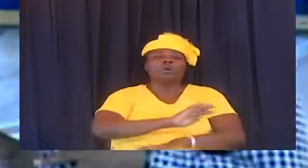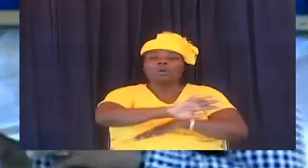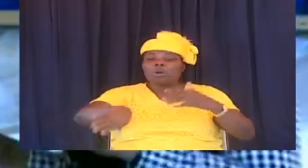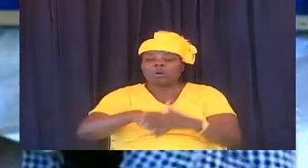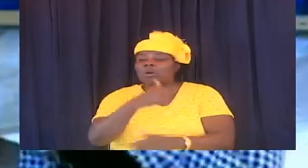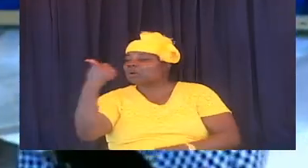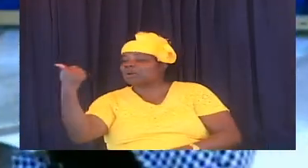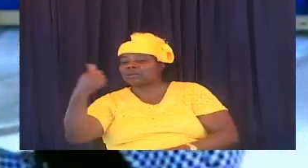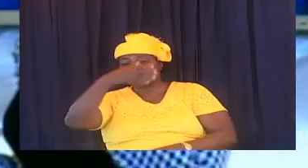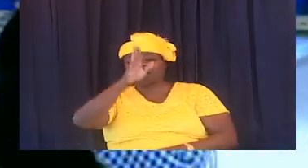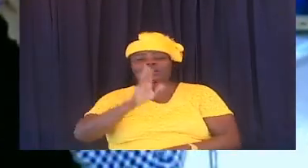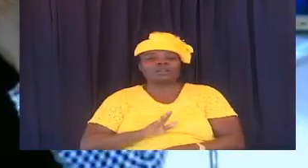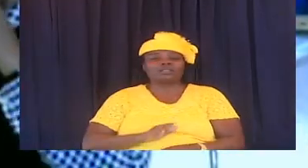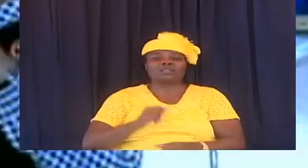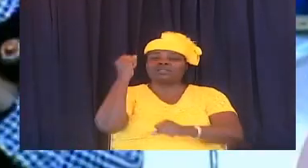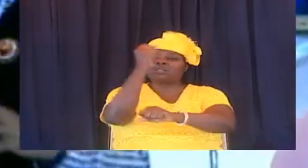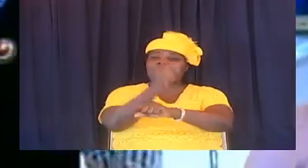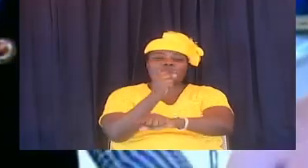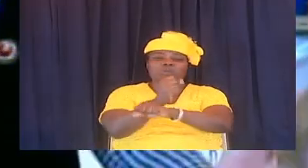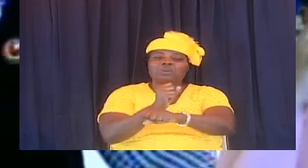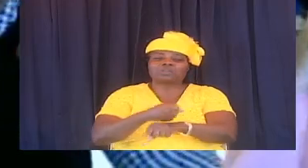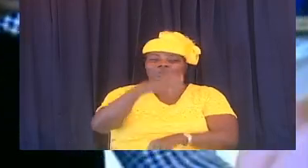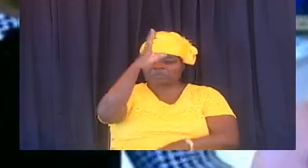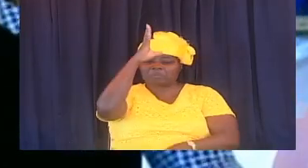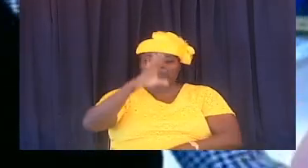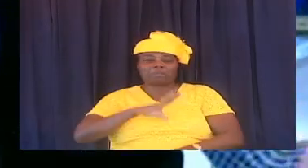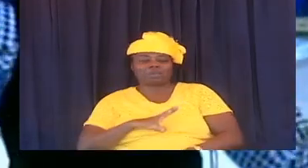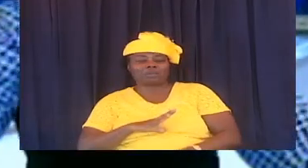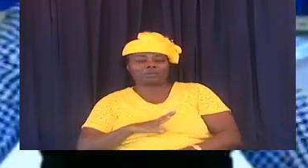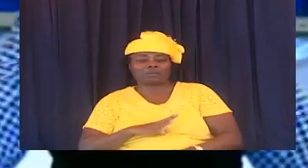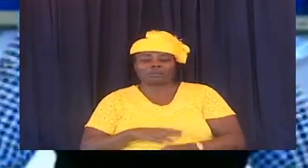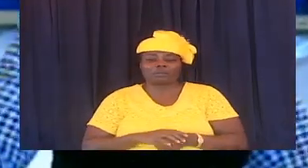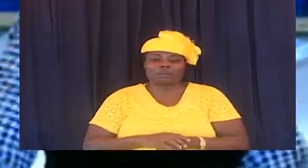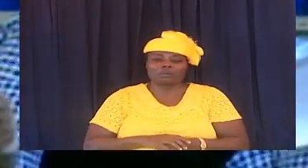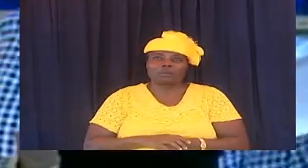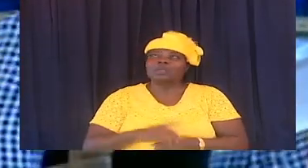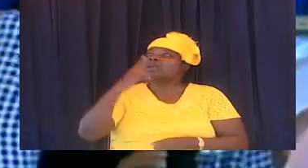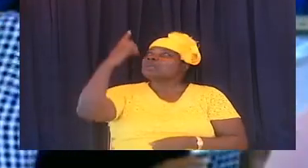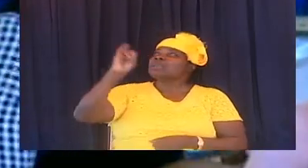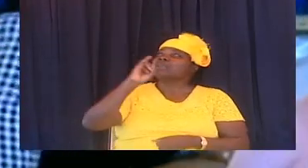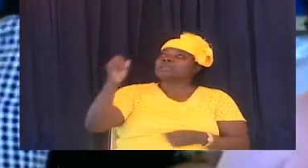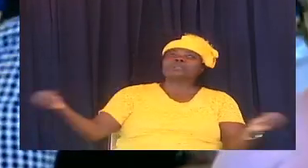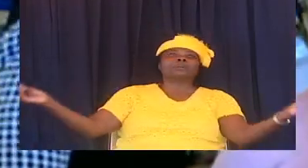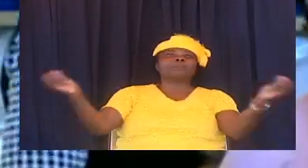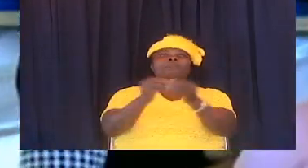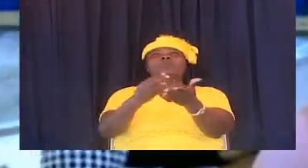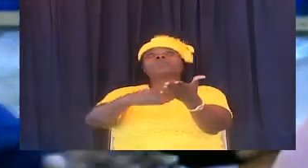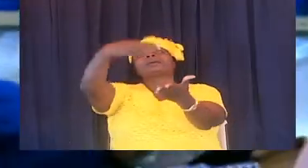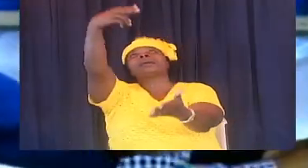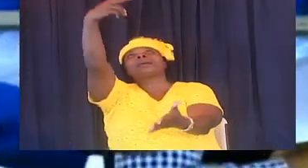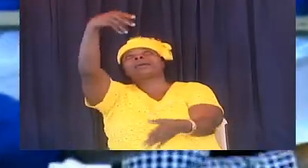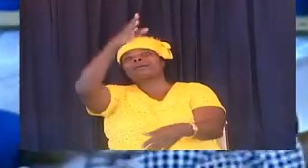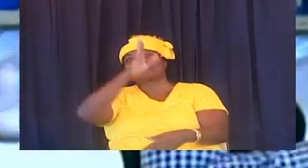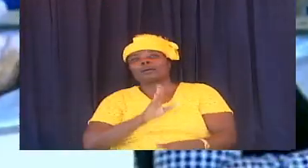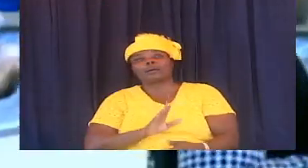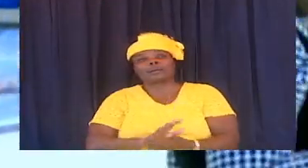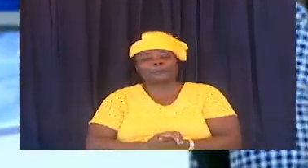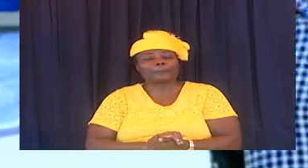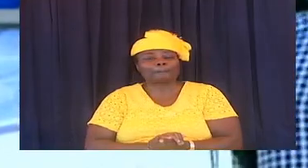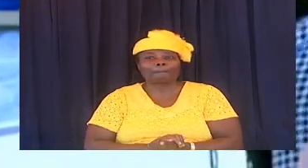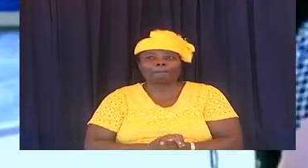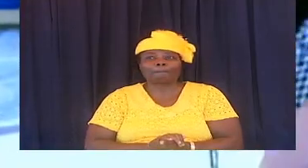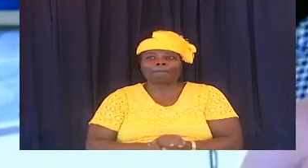of men. He is the most high God. There is